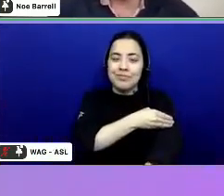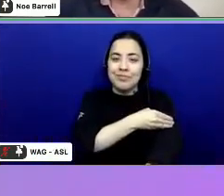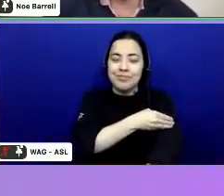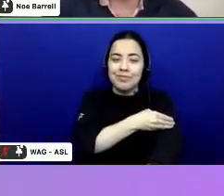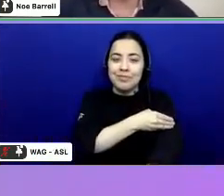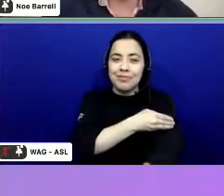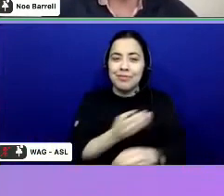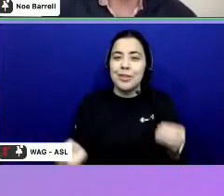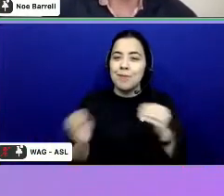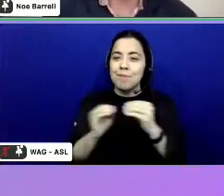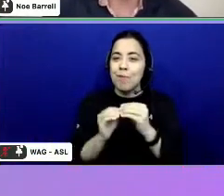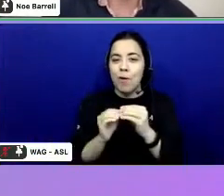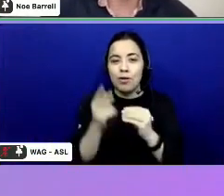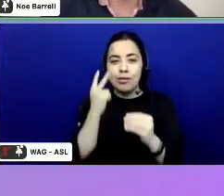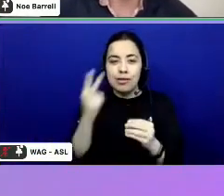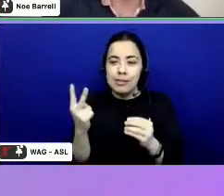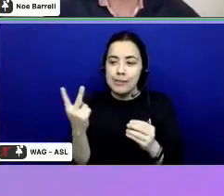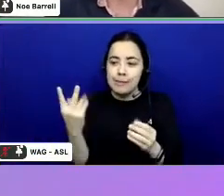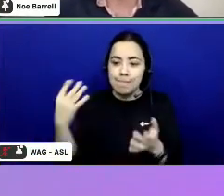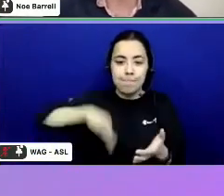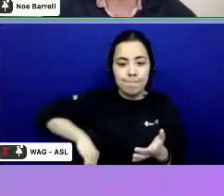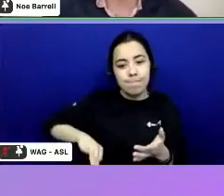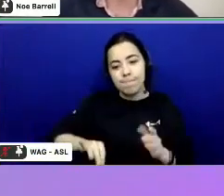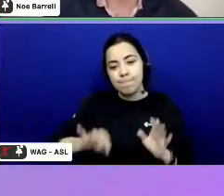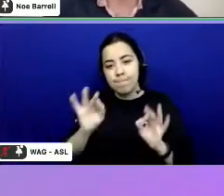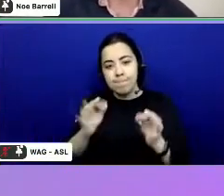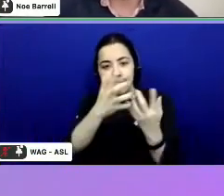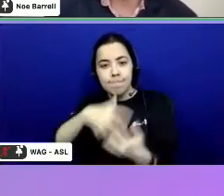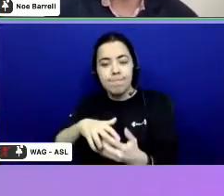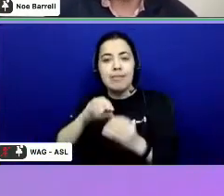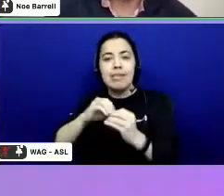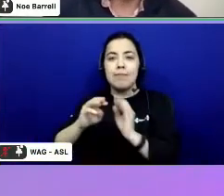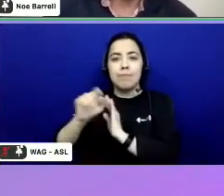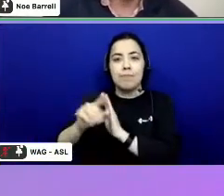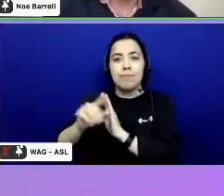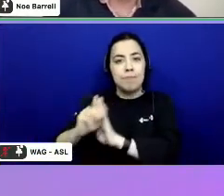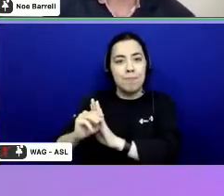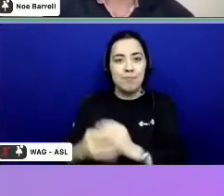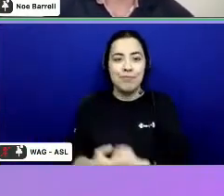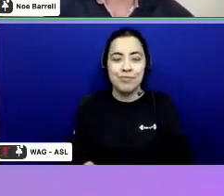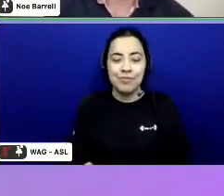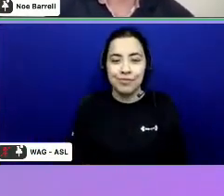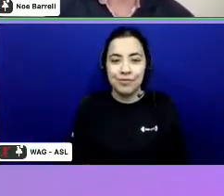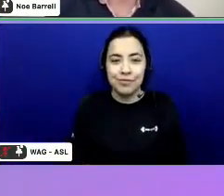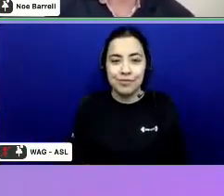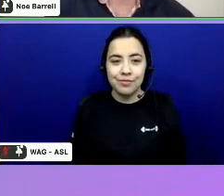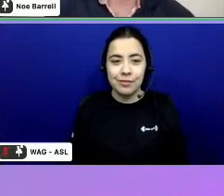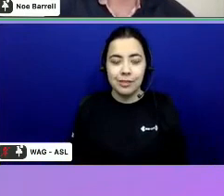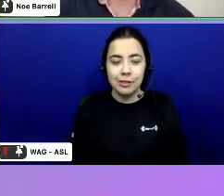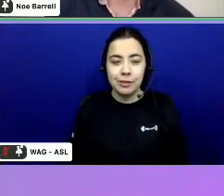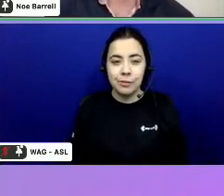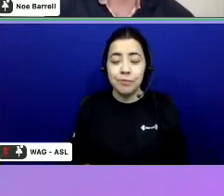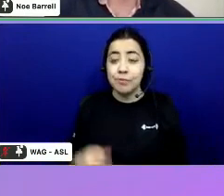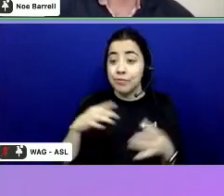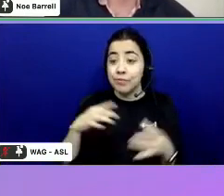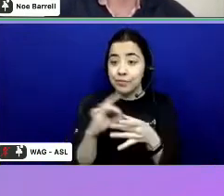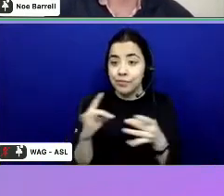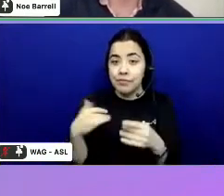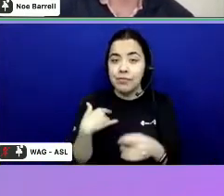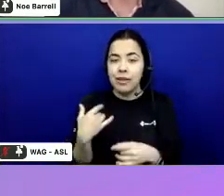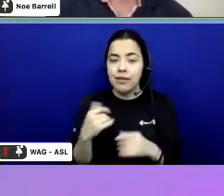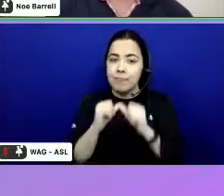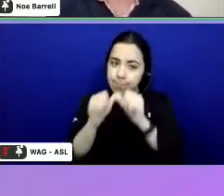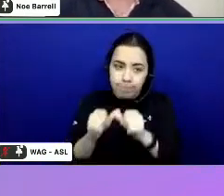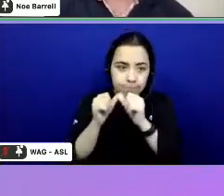and more quickly see gains and improvements in our machine learning models. And so I mentioned we have a continuous